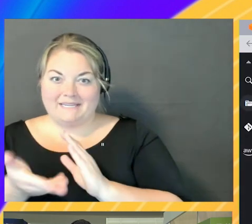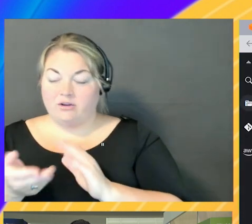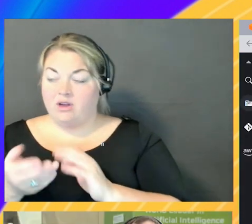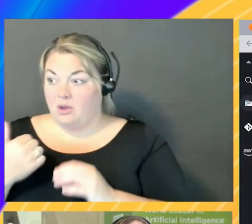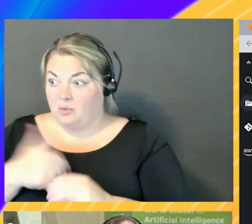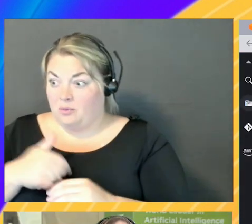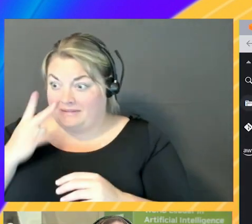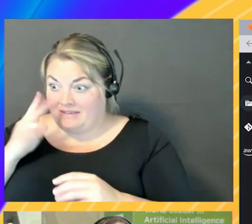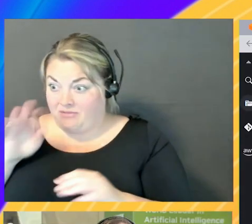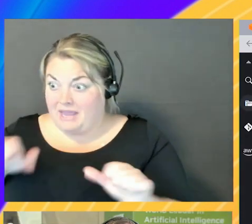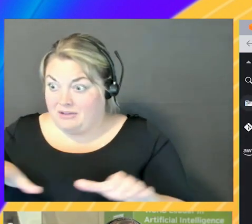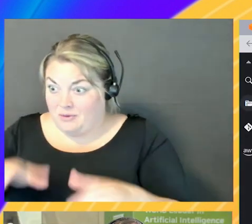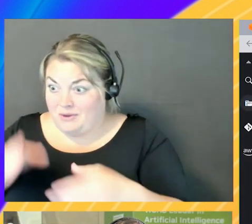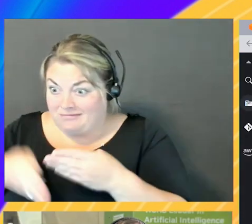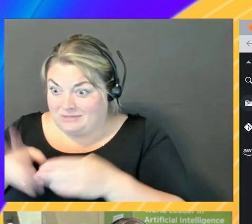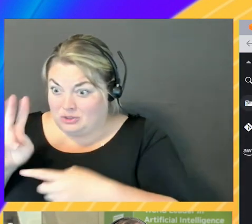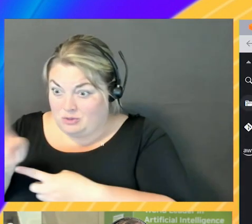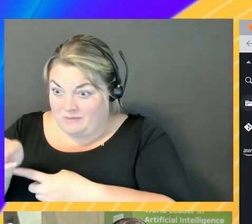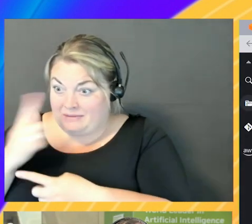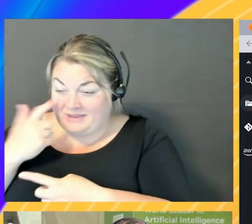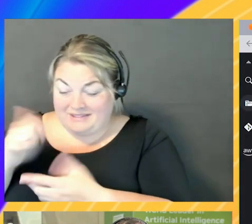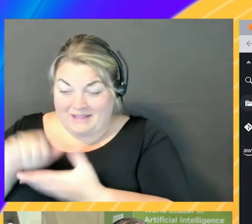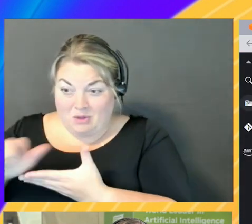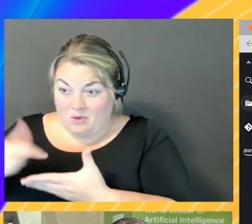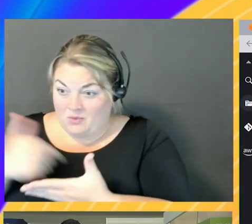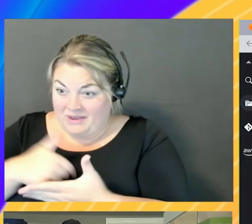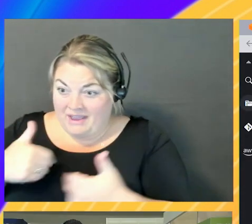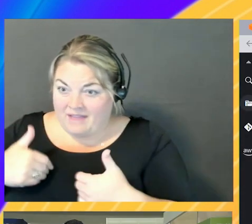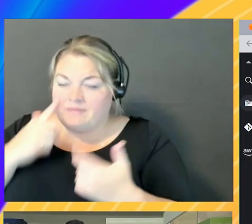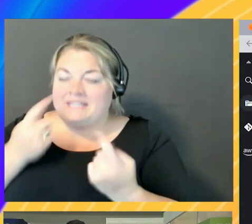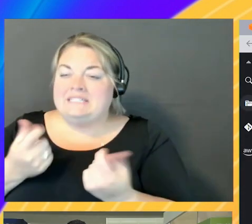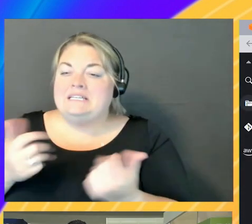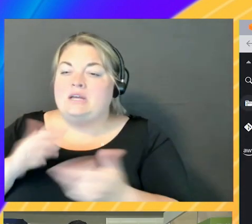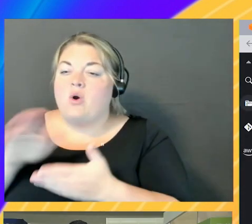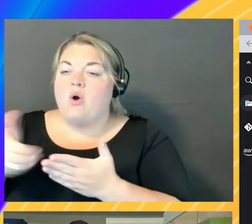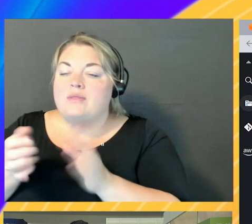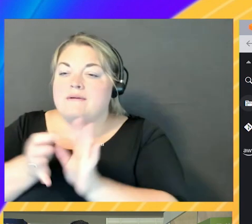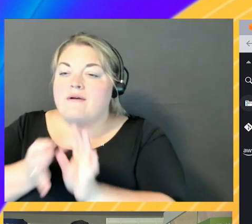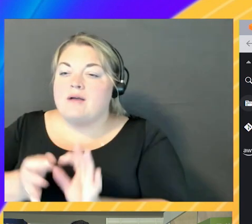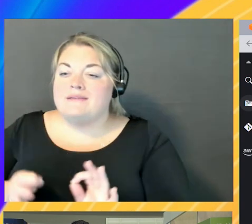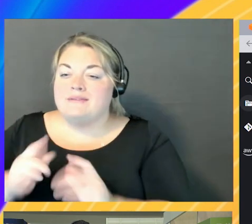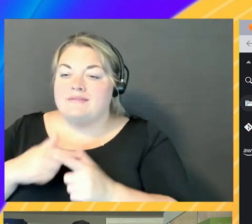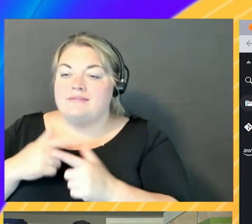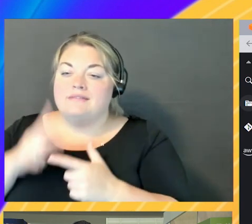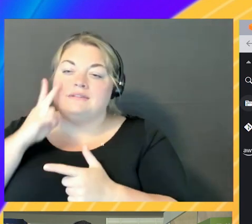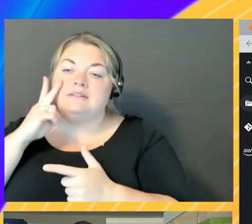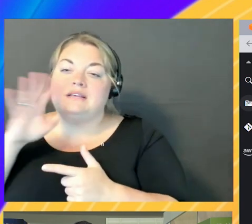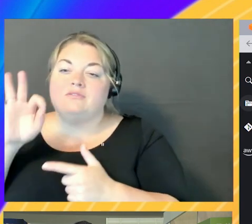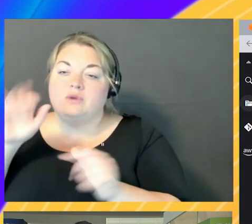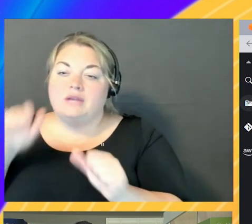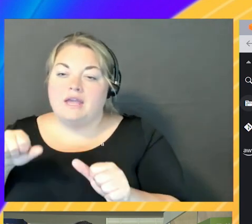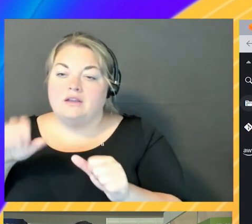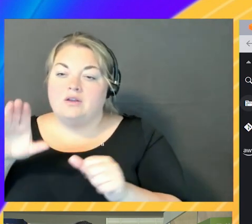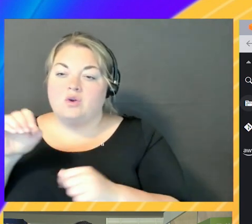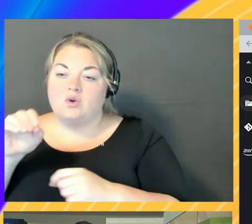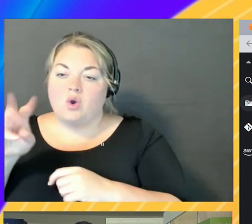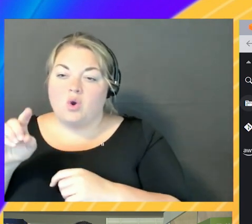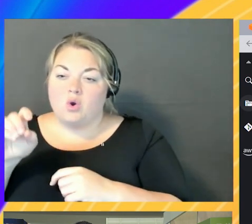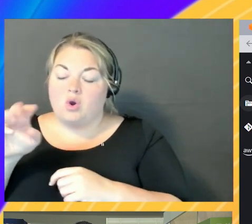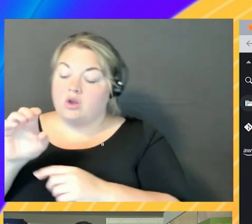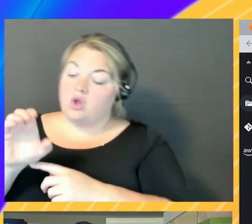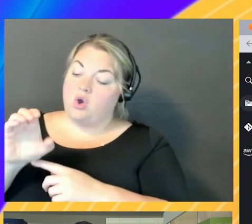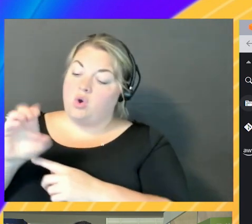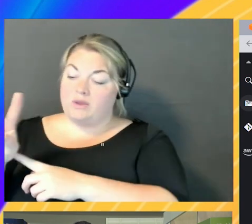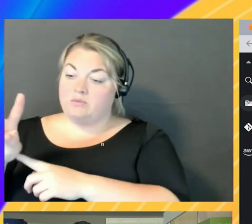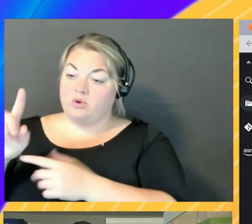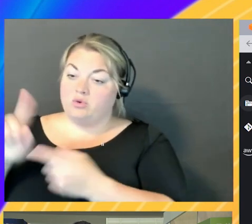out. All right, so I'm going to delete all my comments, and let's see if we can get CodeWhisperer to pick this up. All right, so,